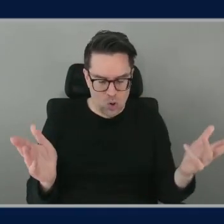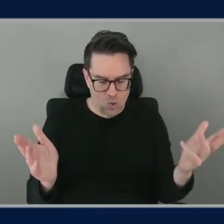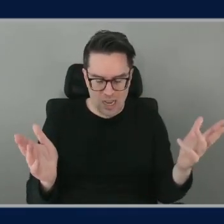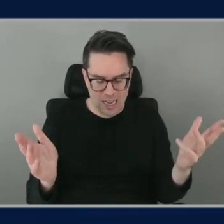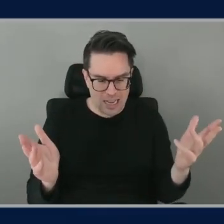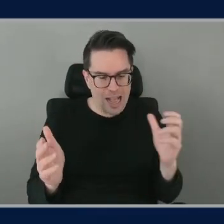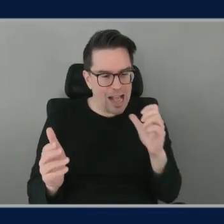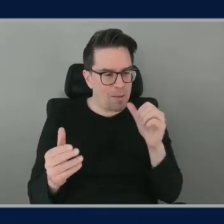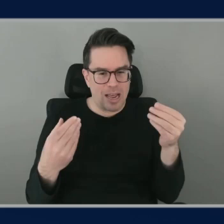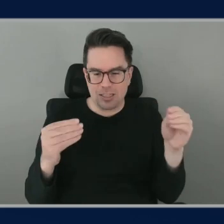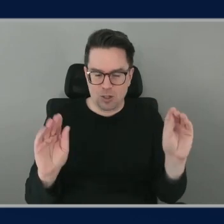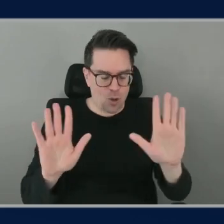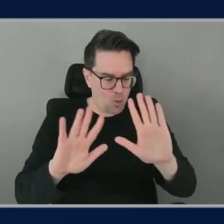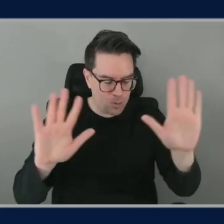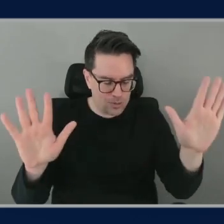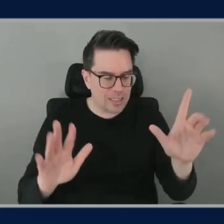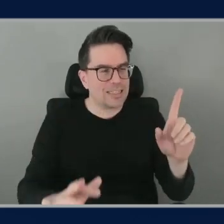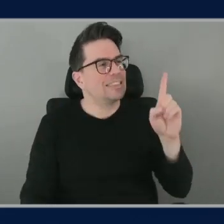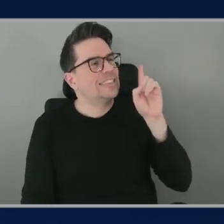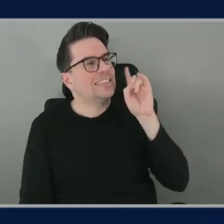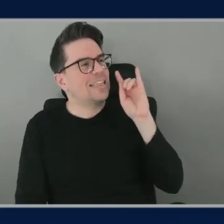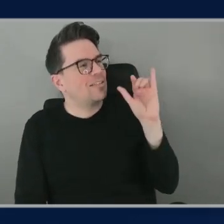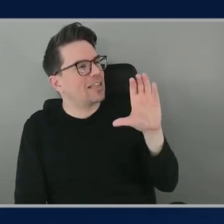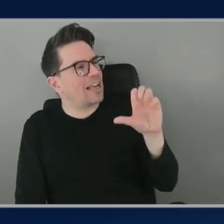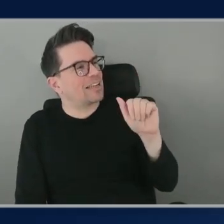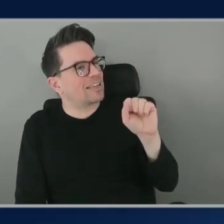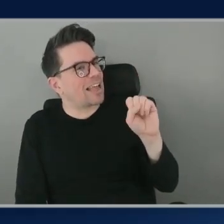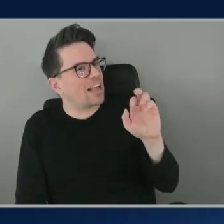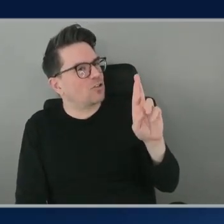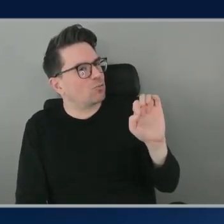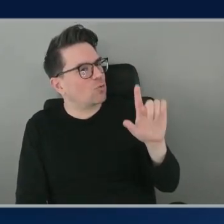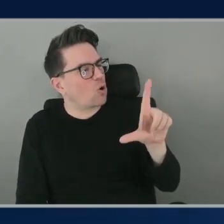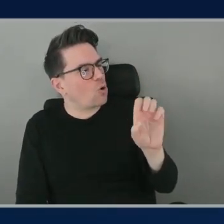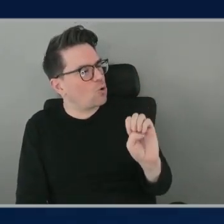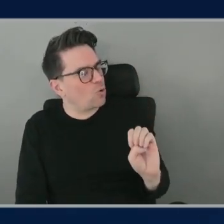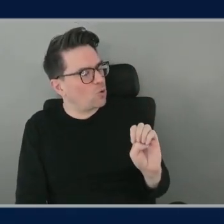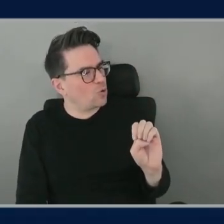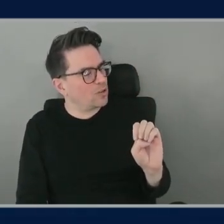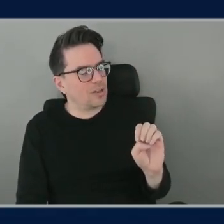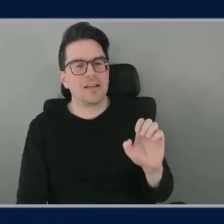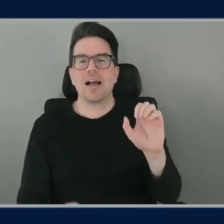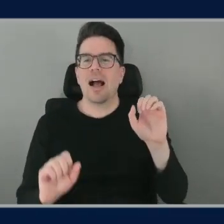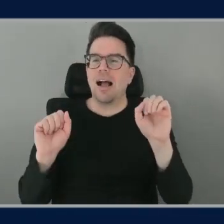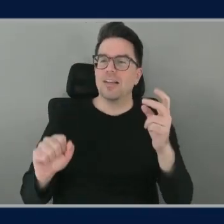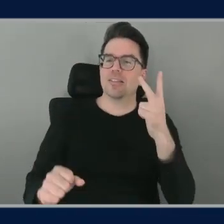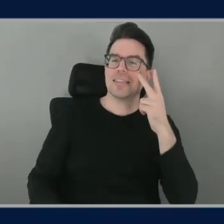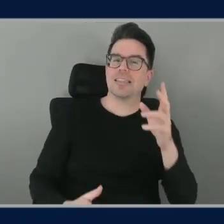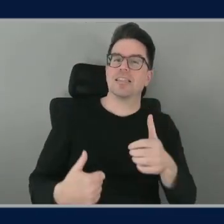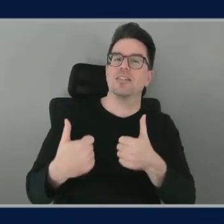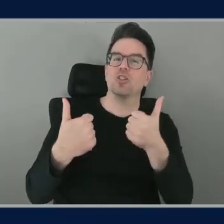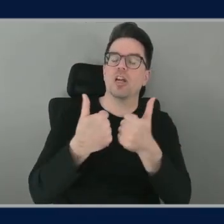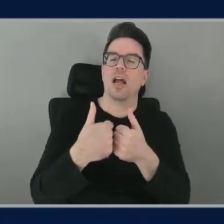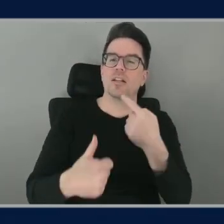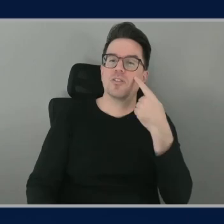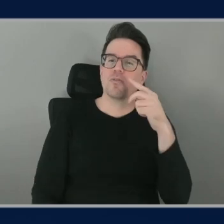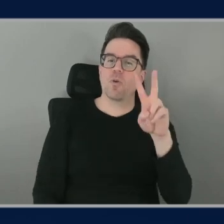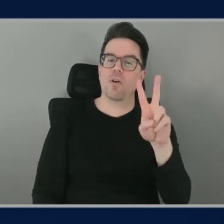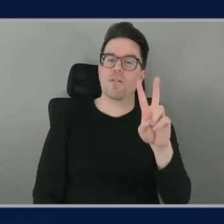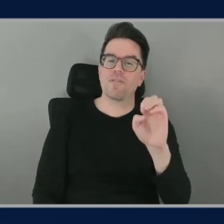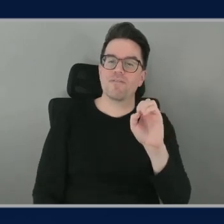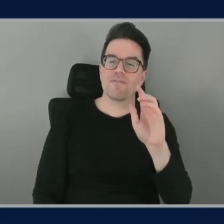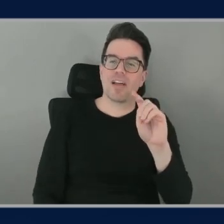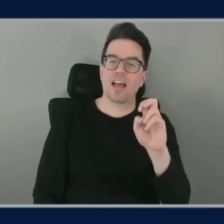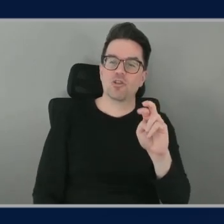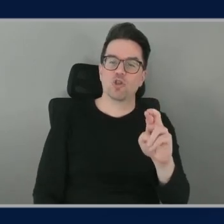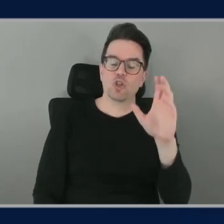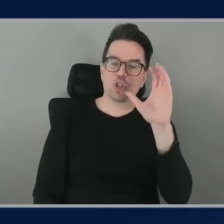does. Gosh. Yeah. I could see this being a challenge for vector search to help us answer that we just saw